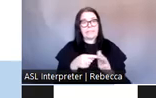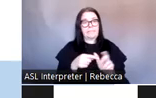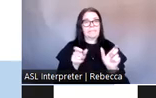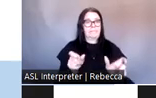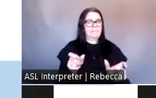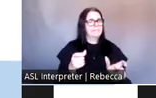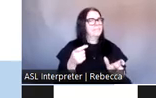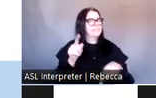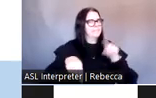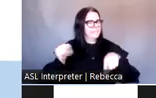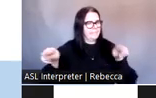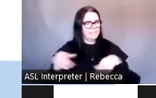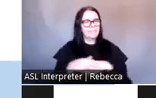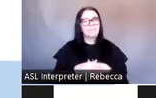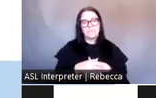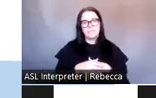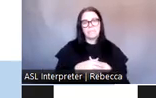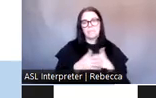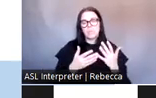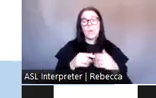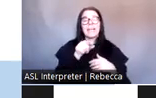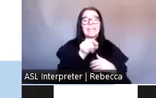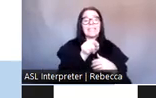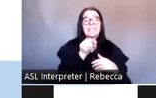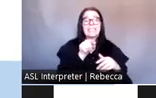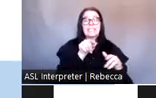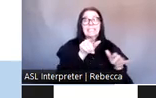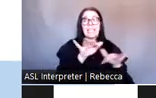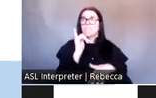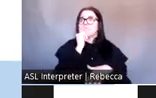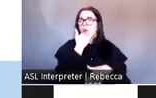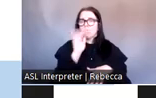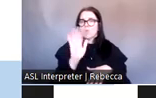source listed it as one word, I just kept it as one word.